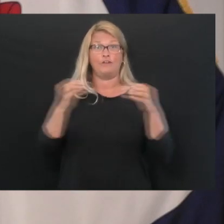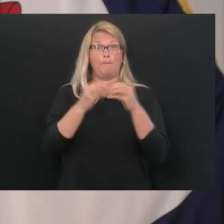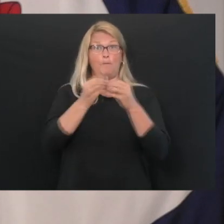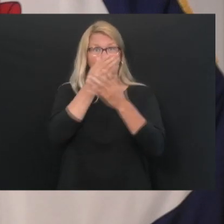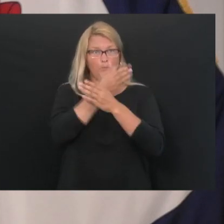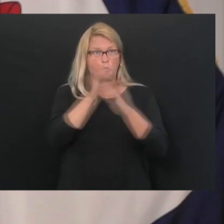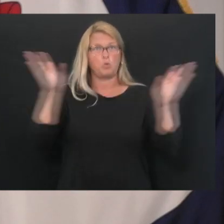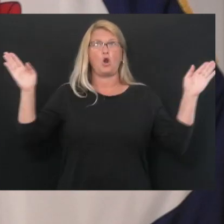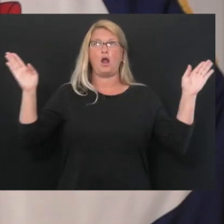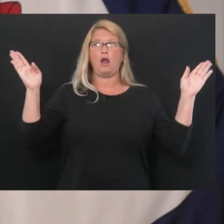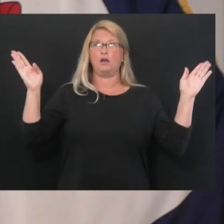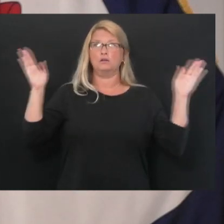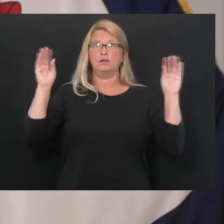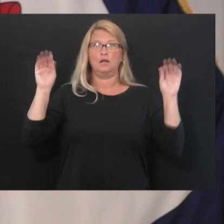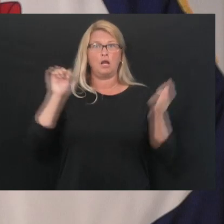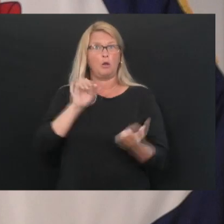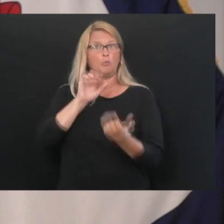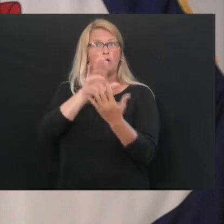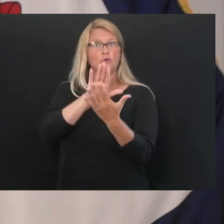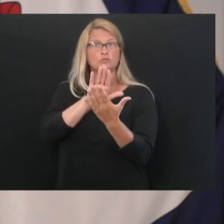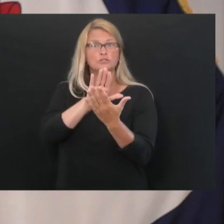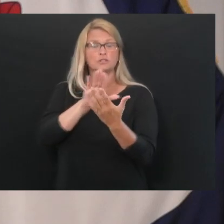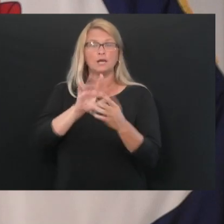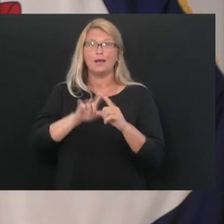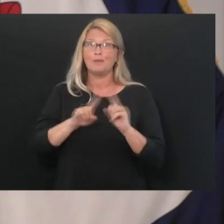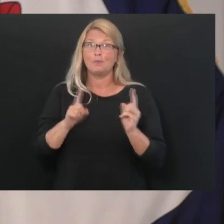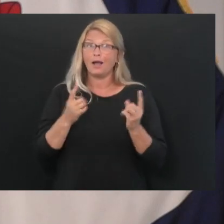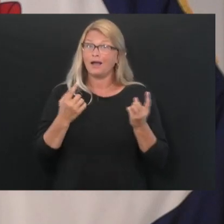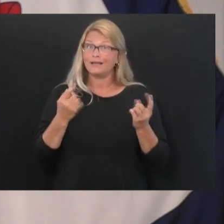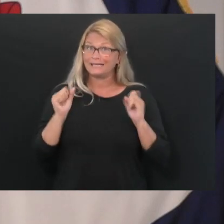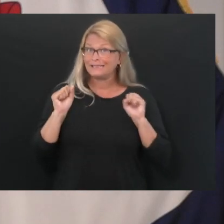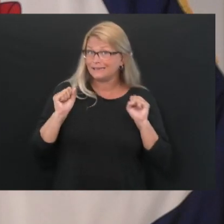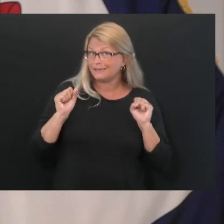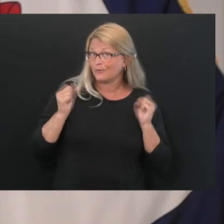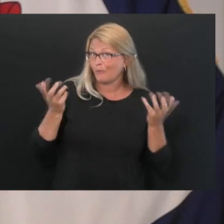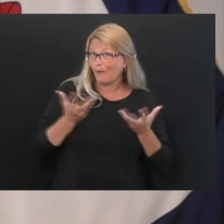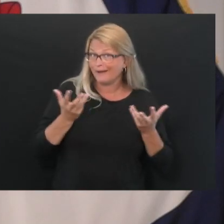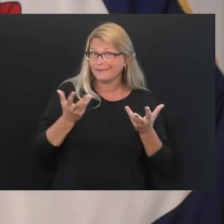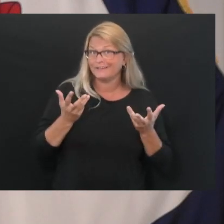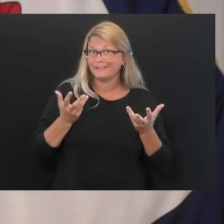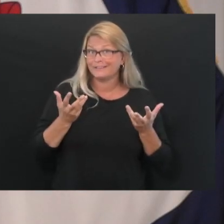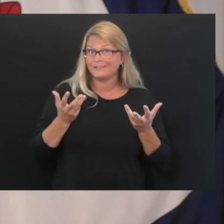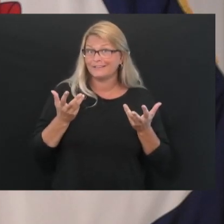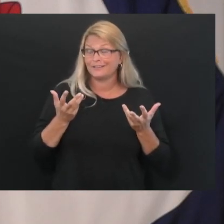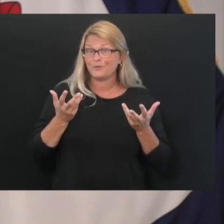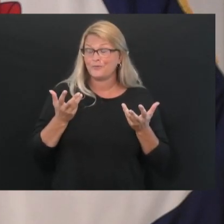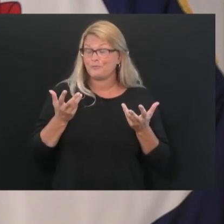approach, but the reality is just this. The